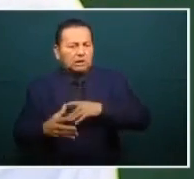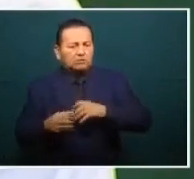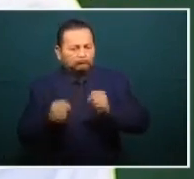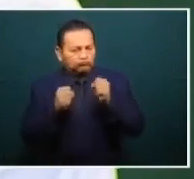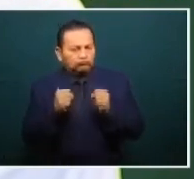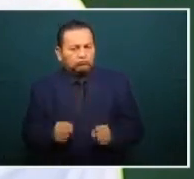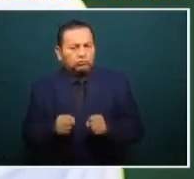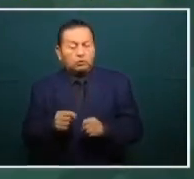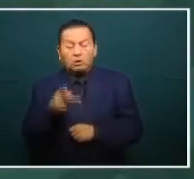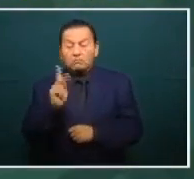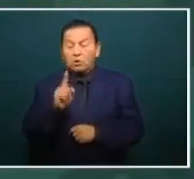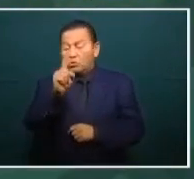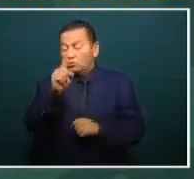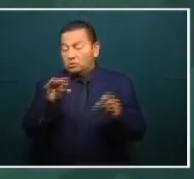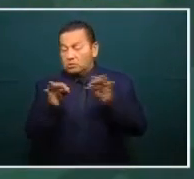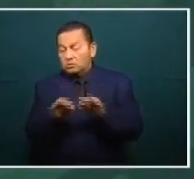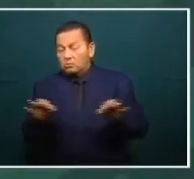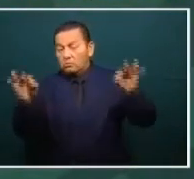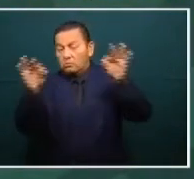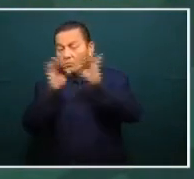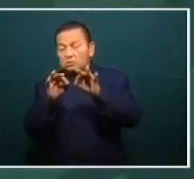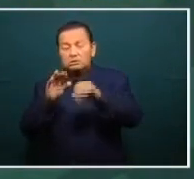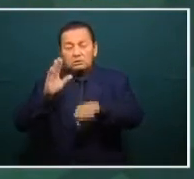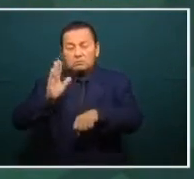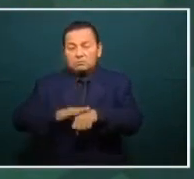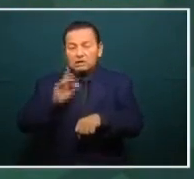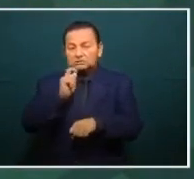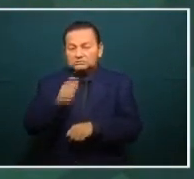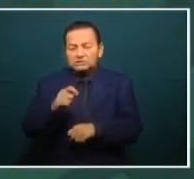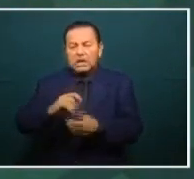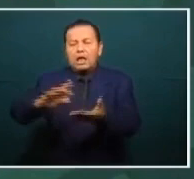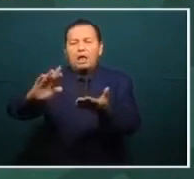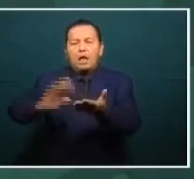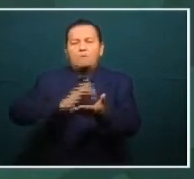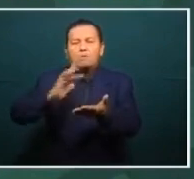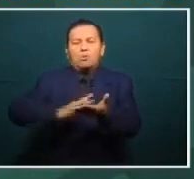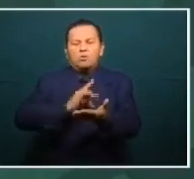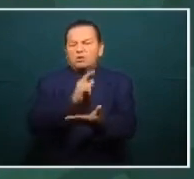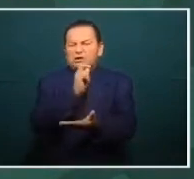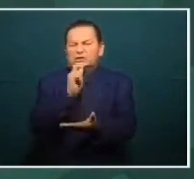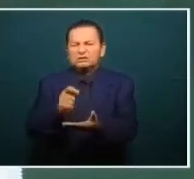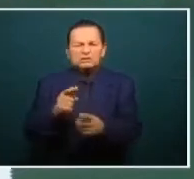We have a solid economy. But the most important thing of all